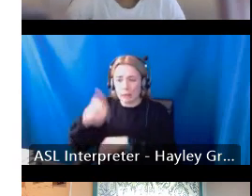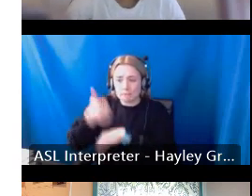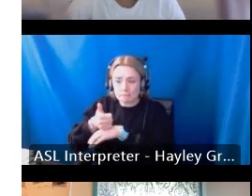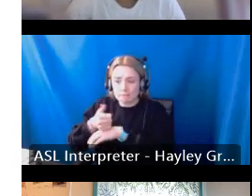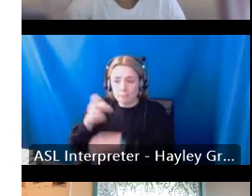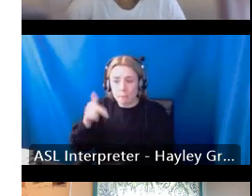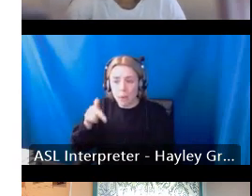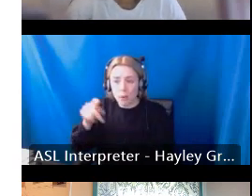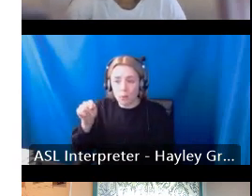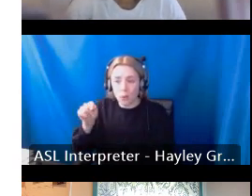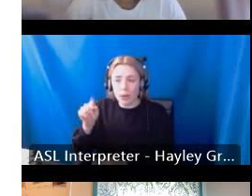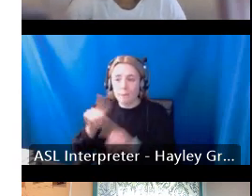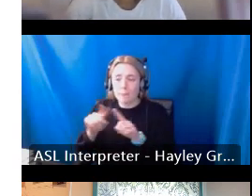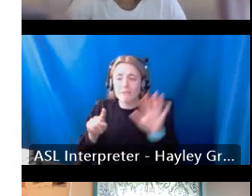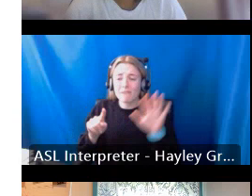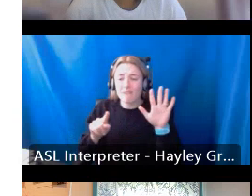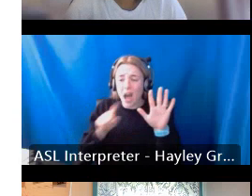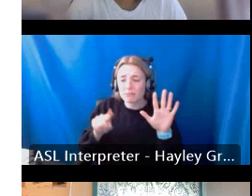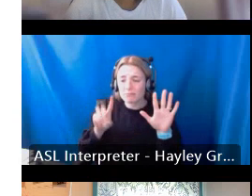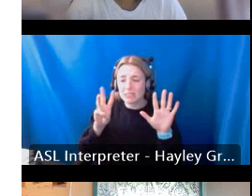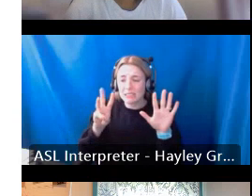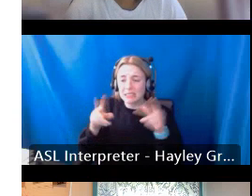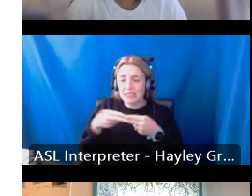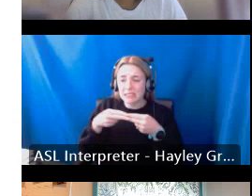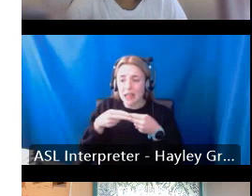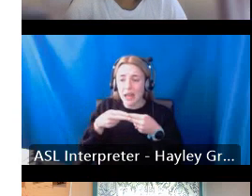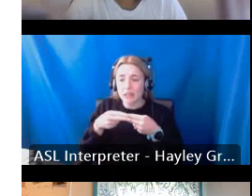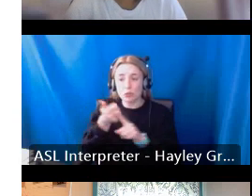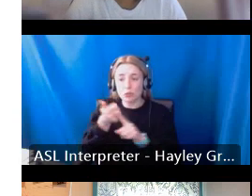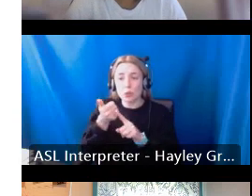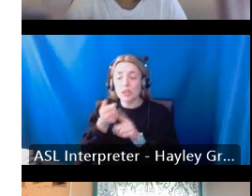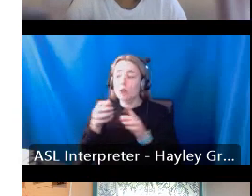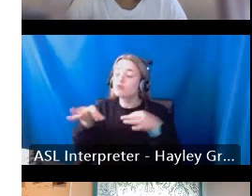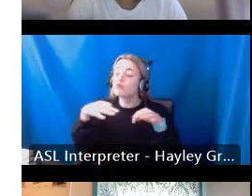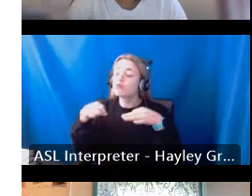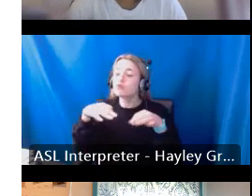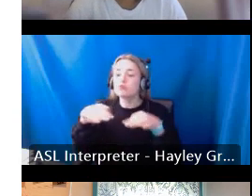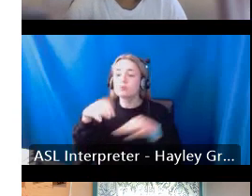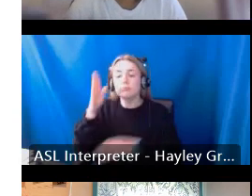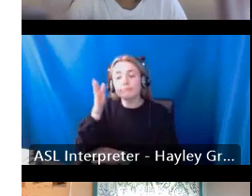what you found. Okay, sharing what you found.